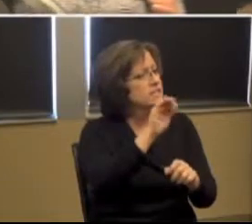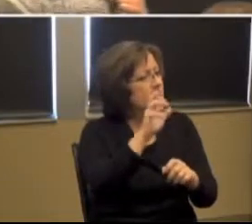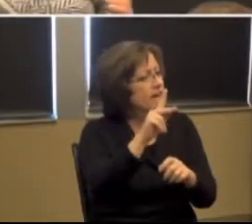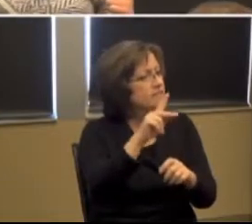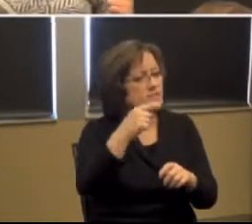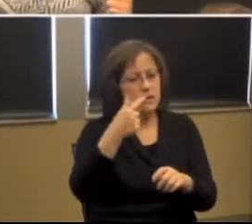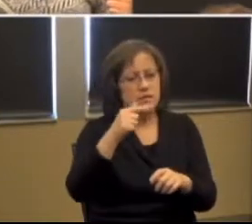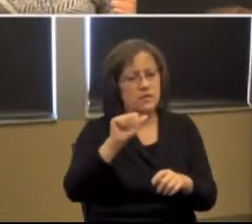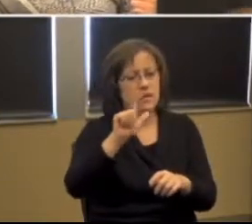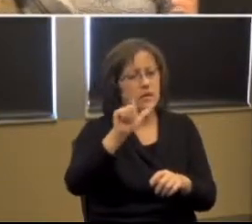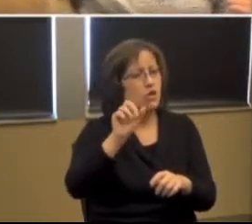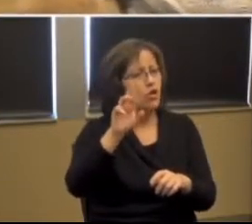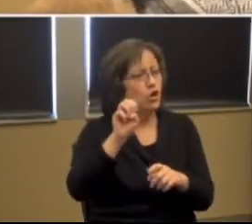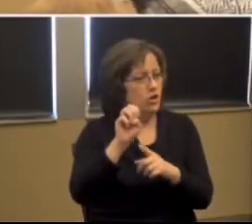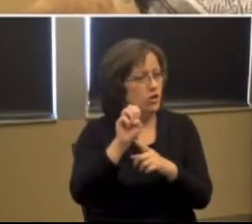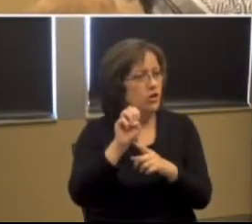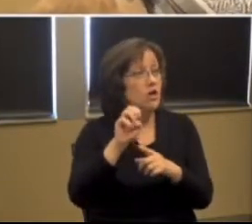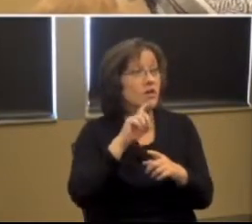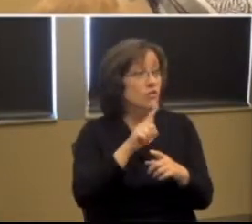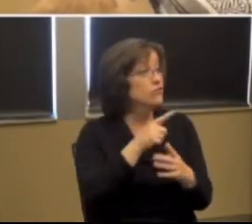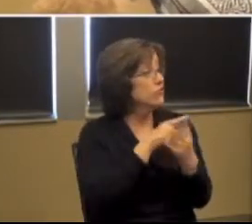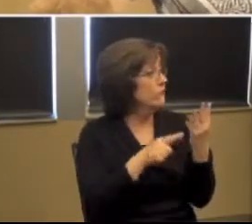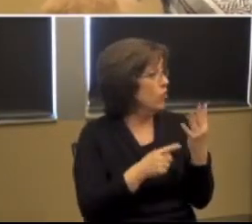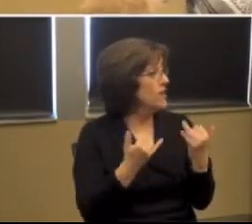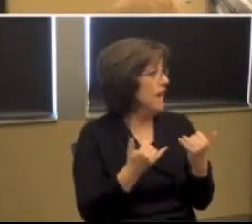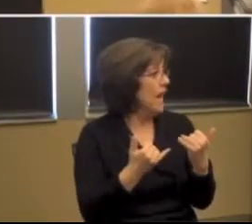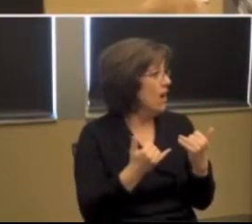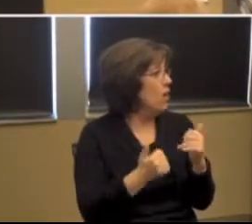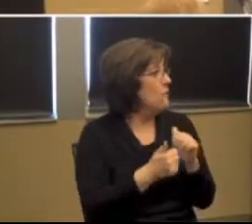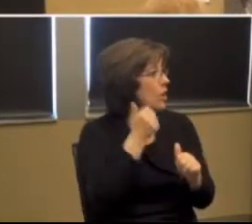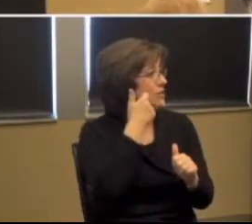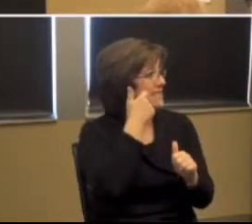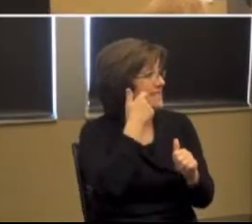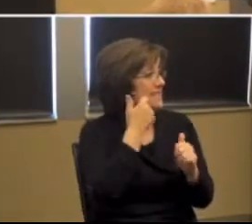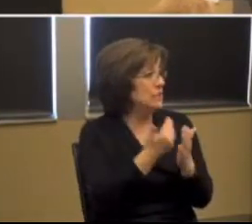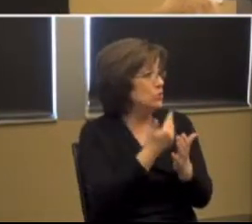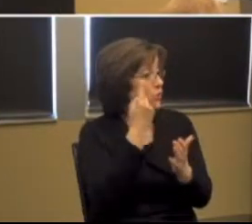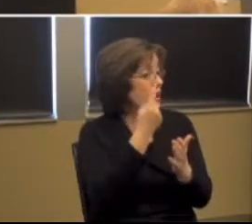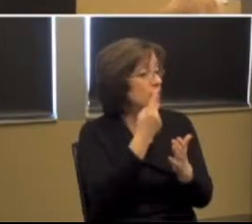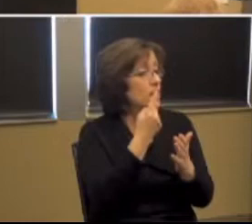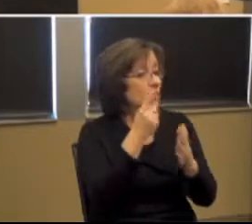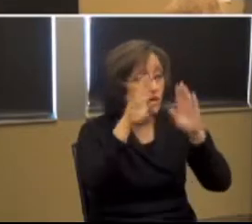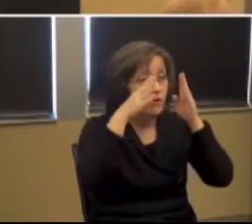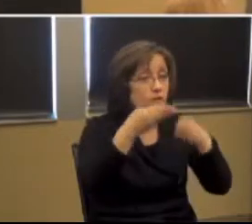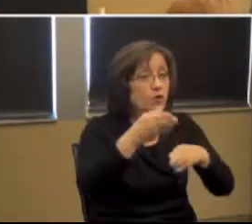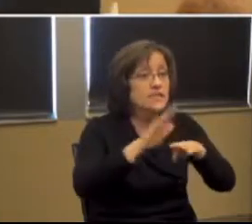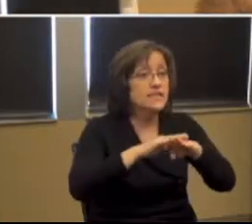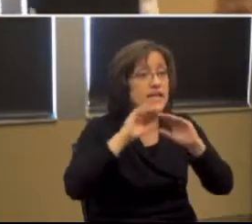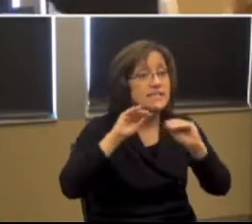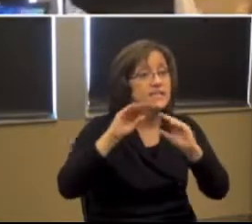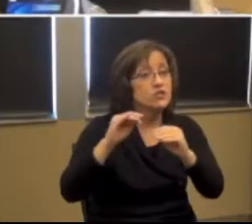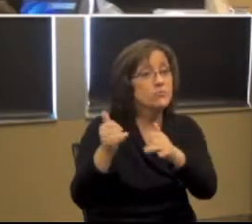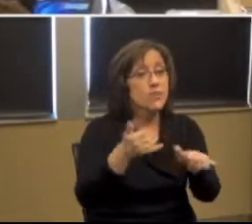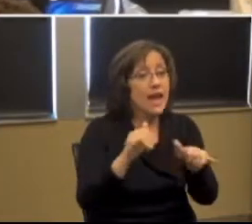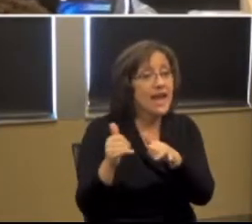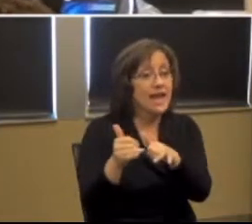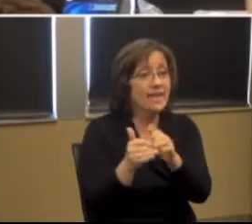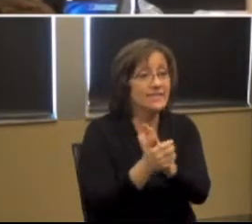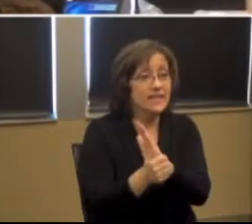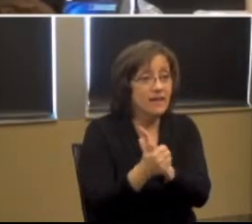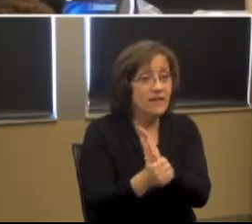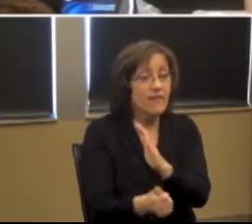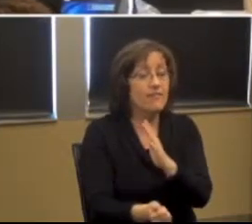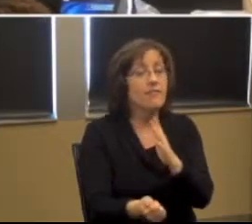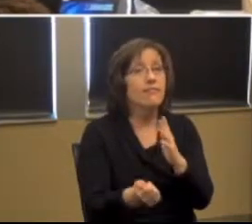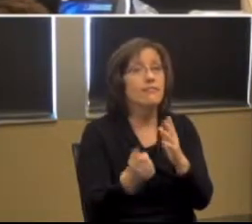And there are 4 of them now. Yeah. There is the newest one focuses on teaching play skills, and then there's